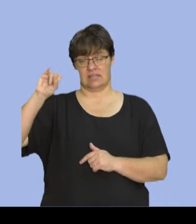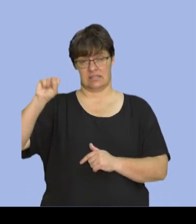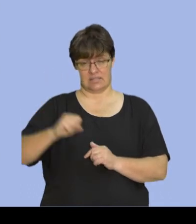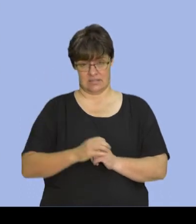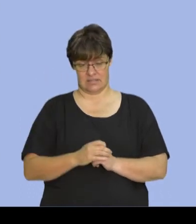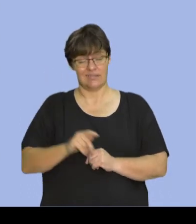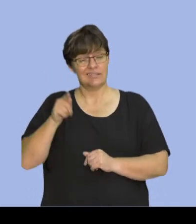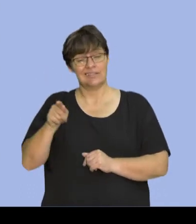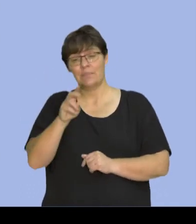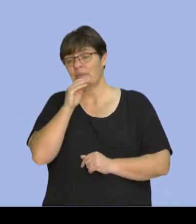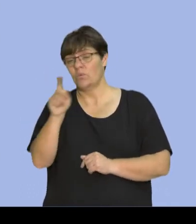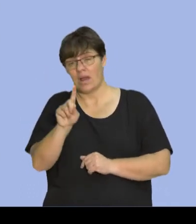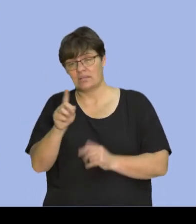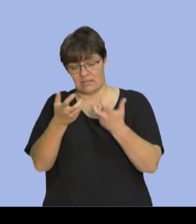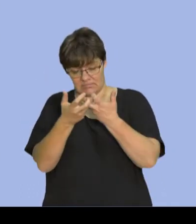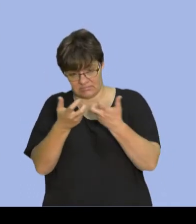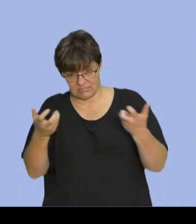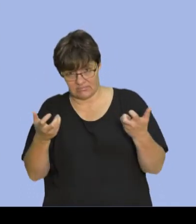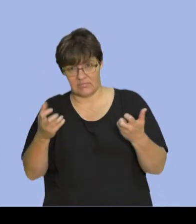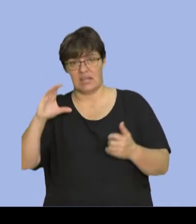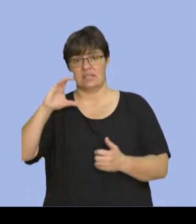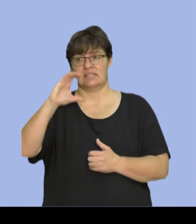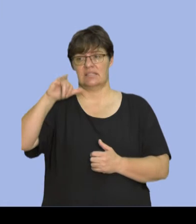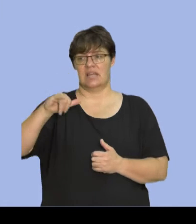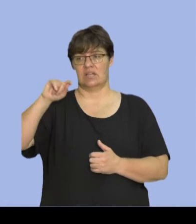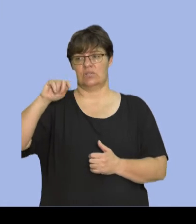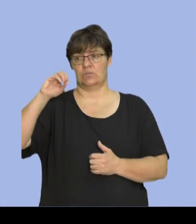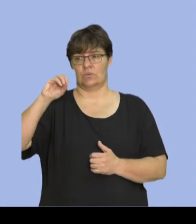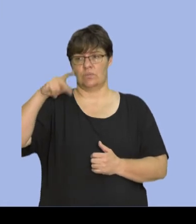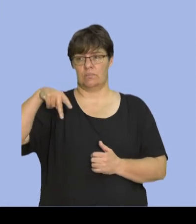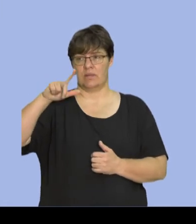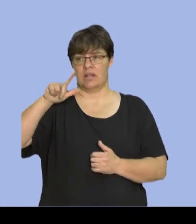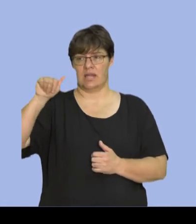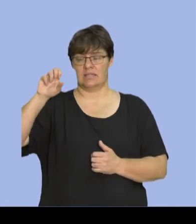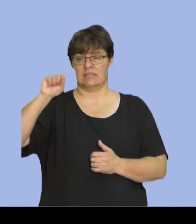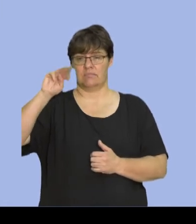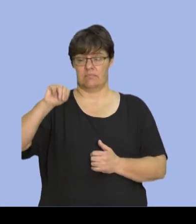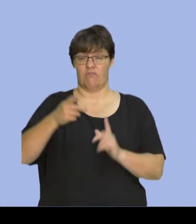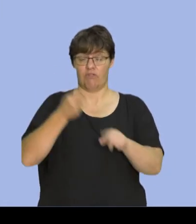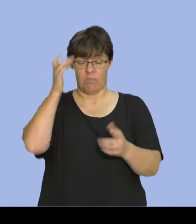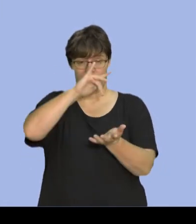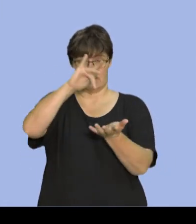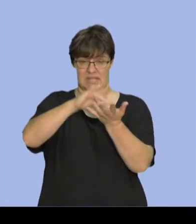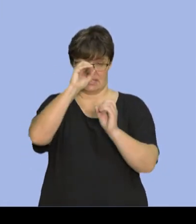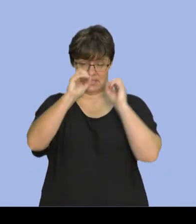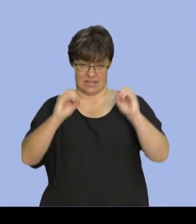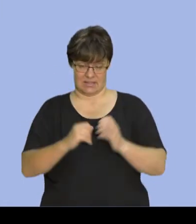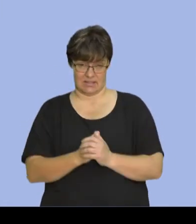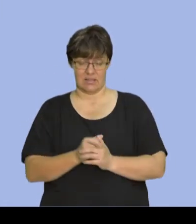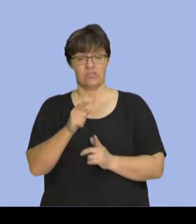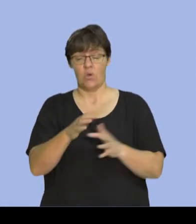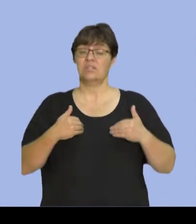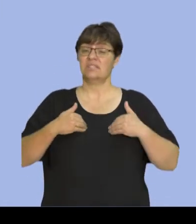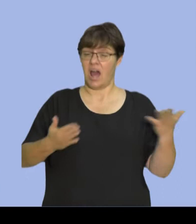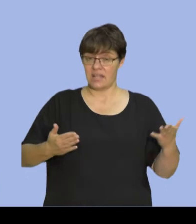to the division of the cytoplasm from the center of the cell. So cytokinesis starts by the